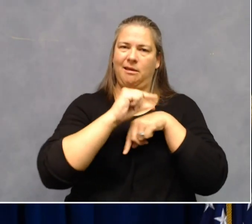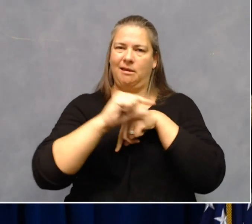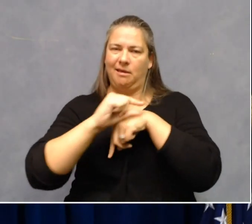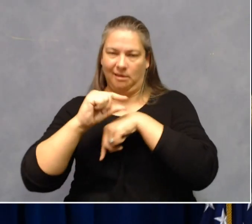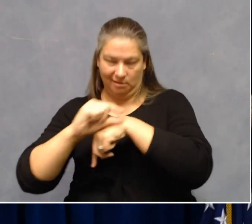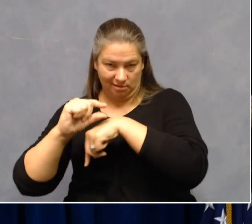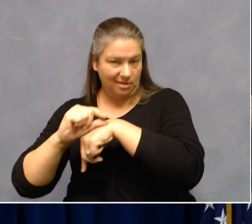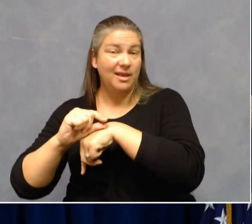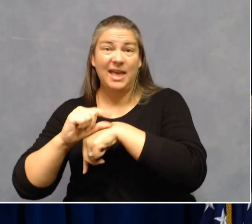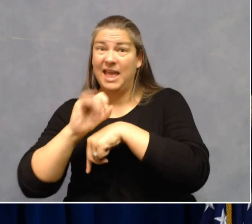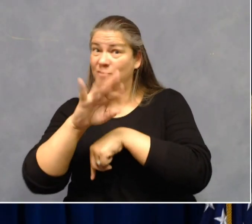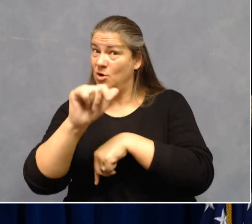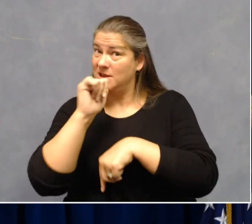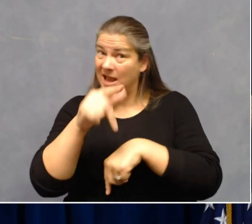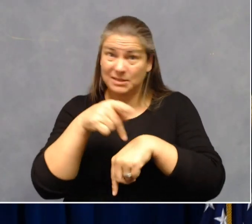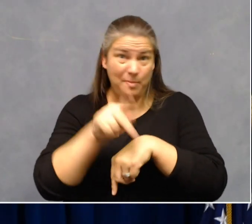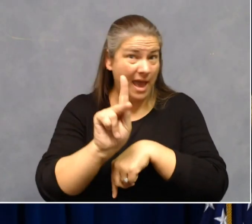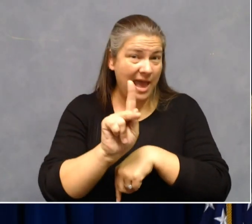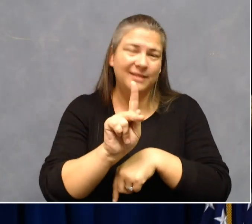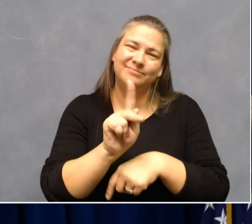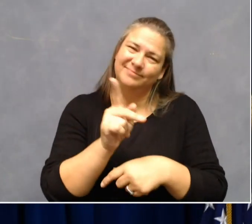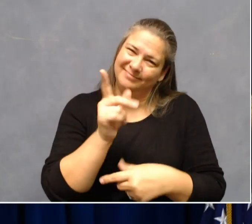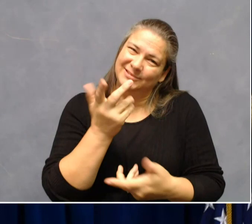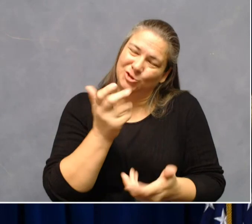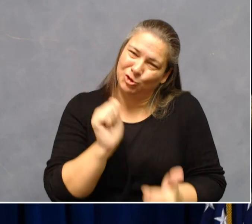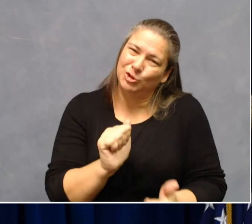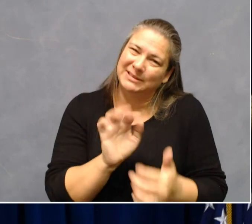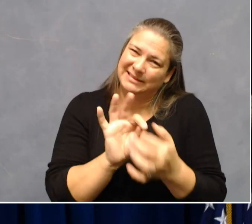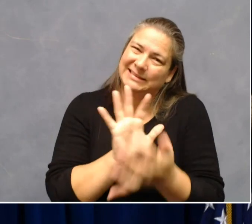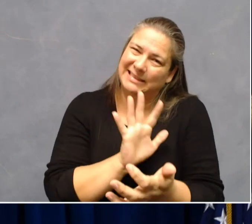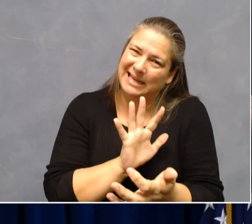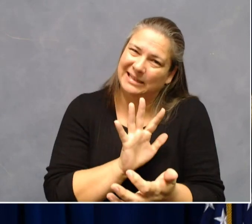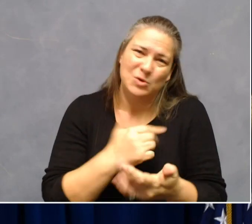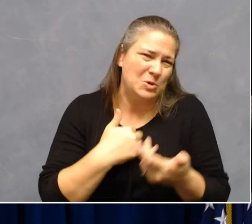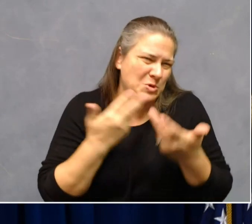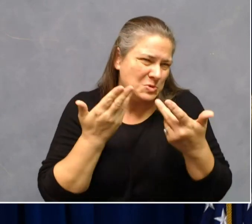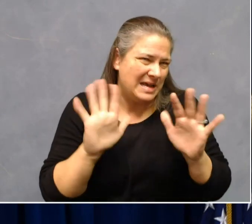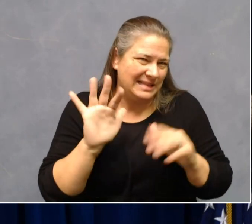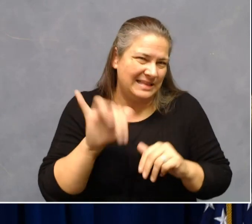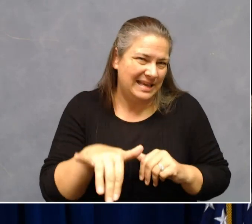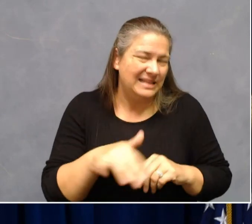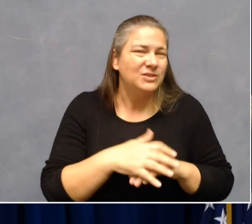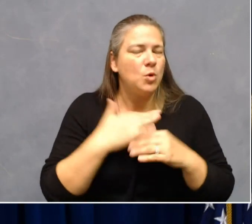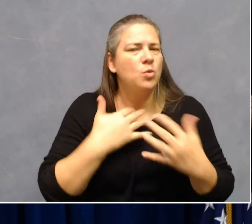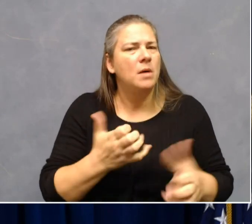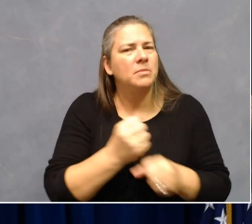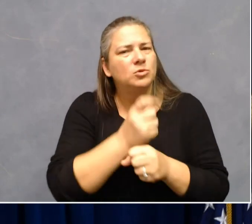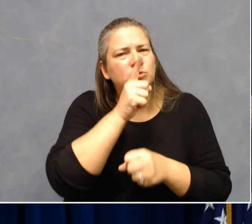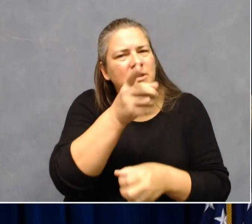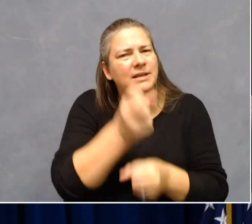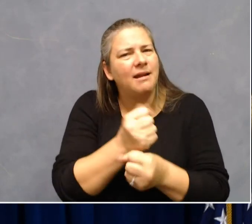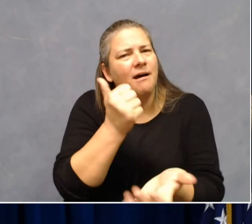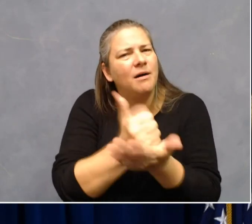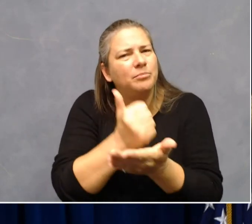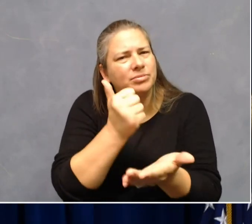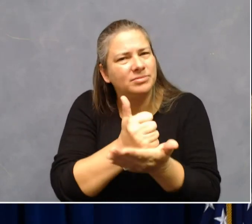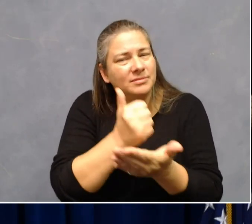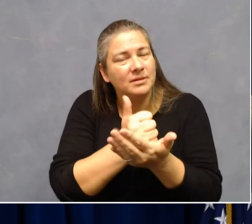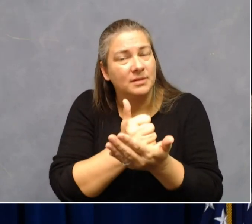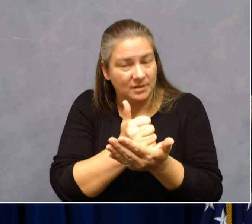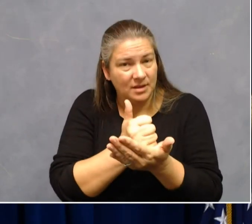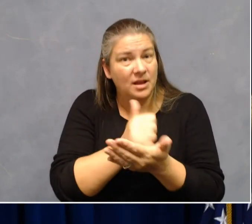you. Nobody wants that to happen. That's why we want you to get this help. And that's why we are requiring that